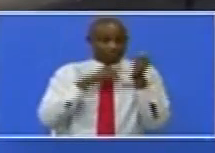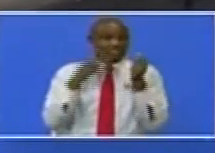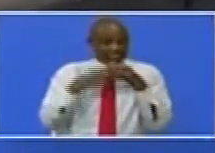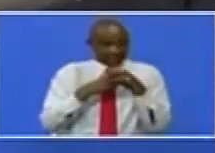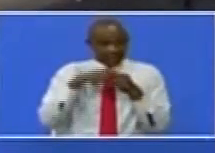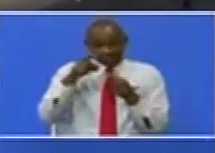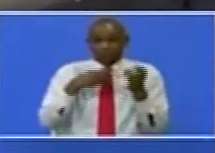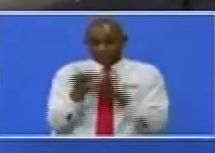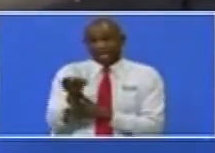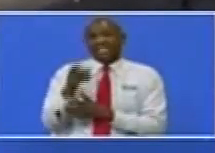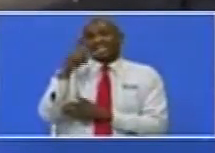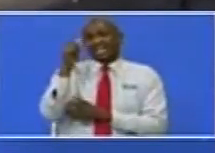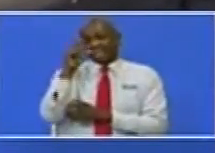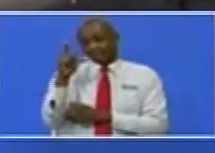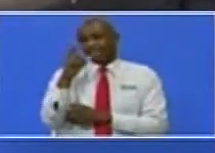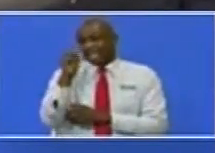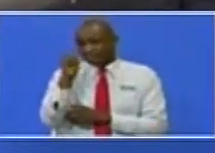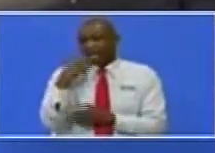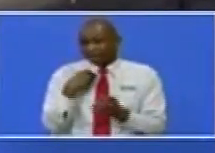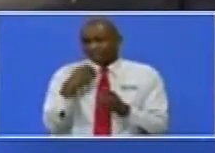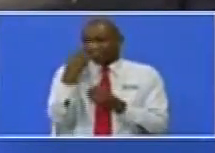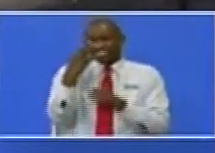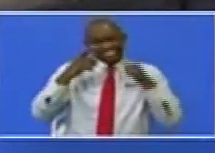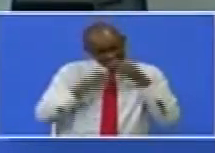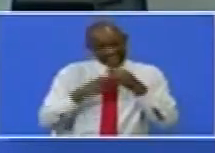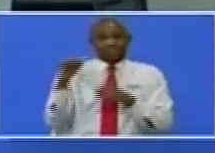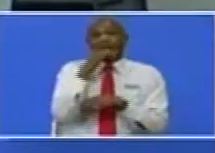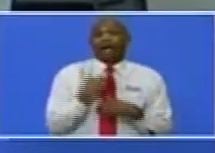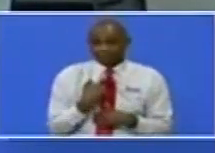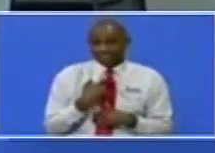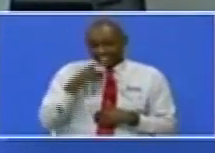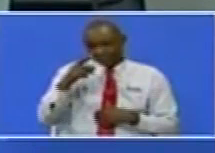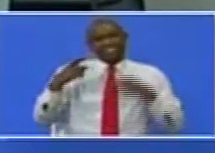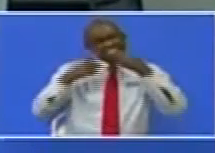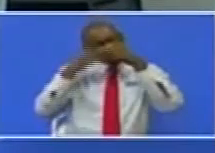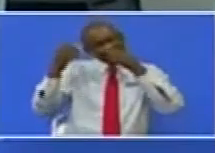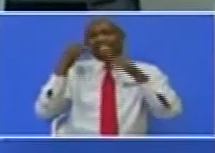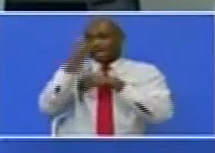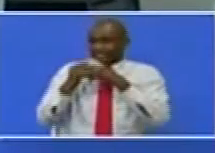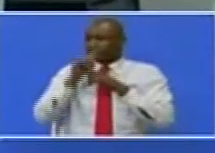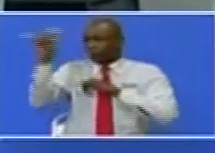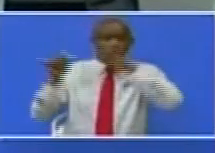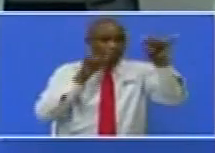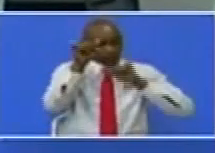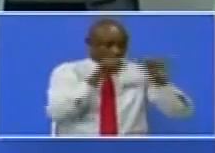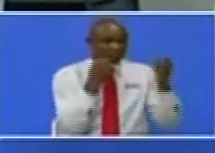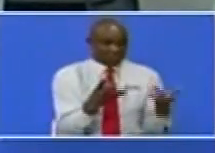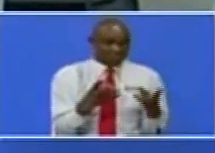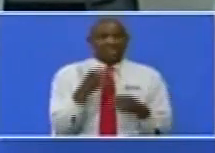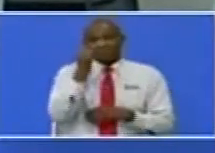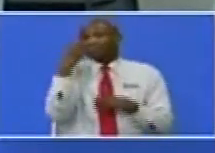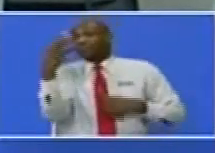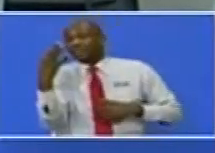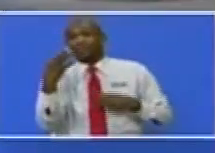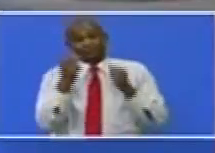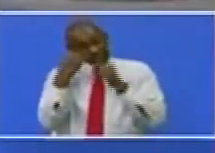Air France KLM, has about 36 aircraft and flies to over 60 destinations around the world, 53 of them